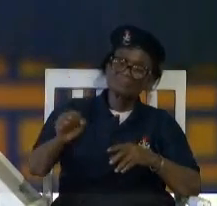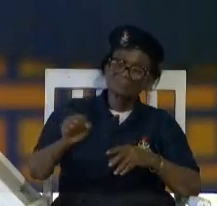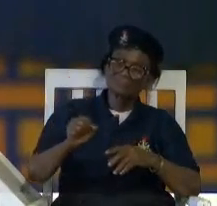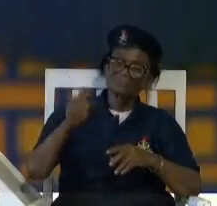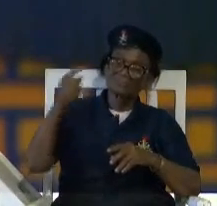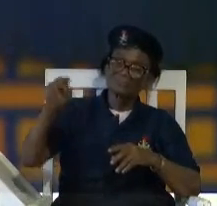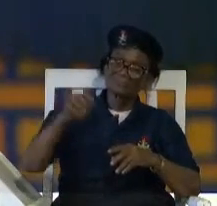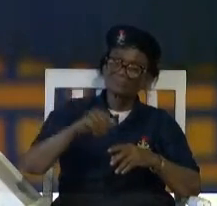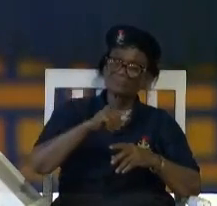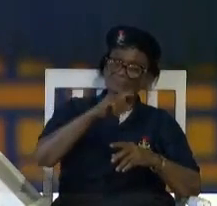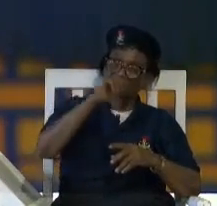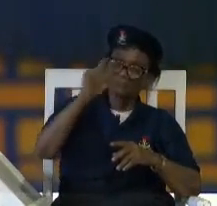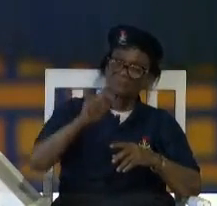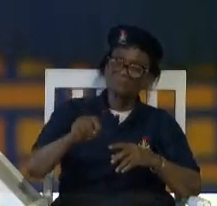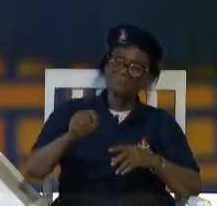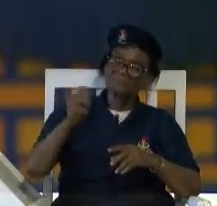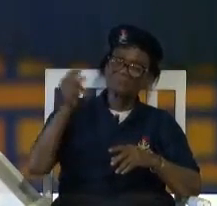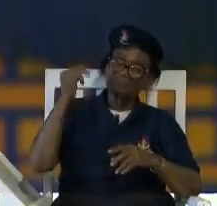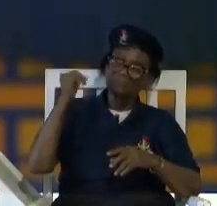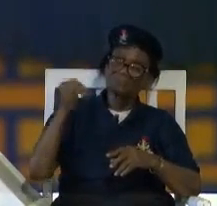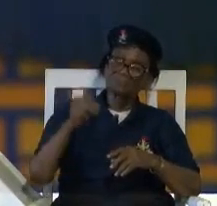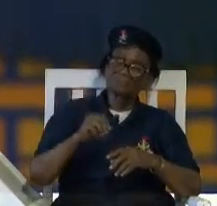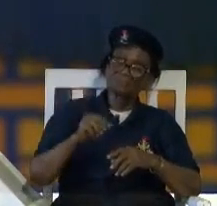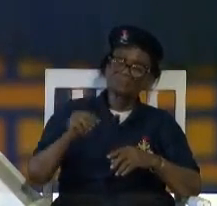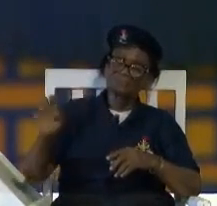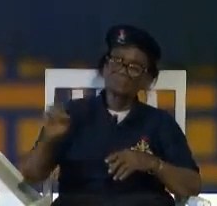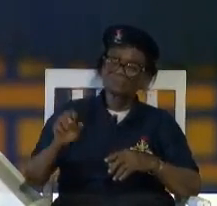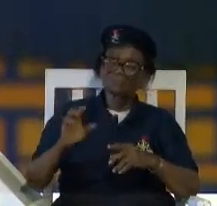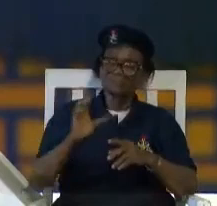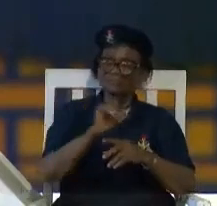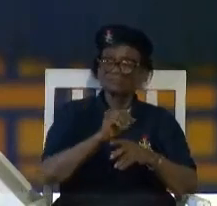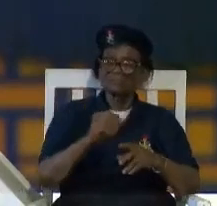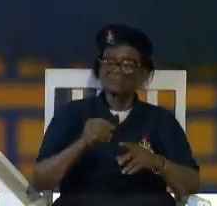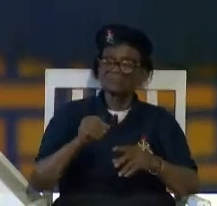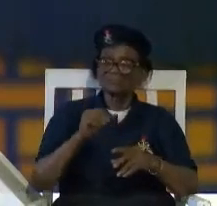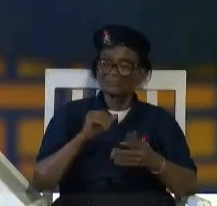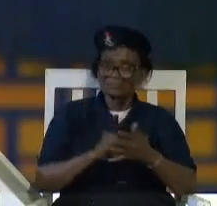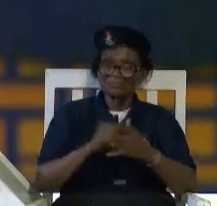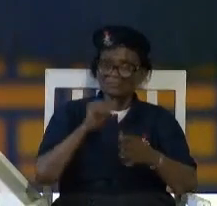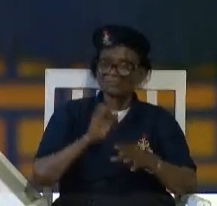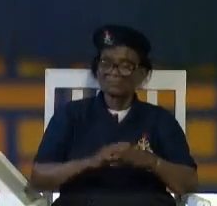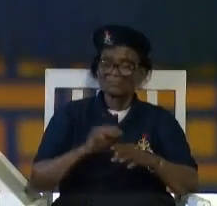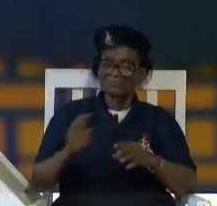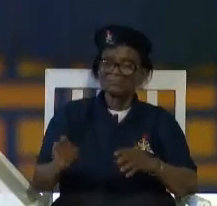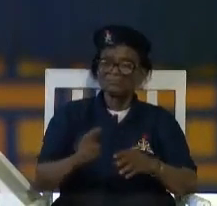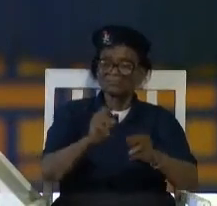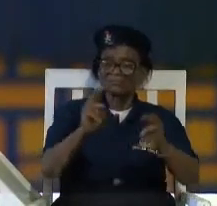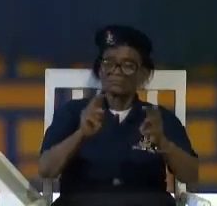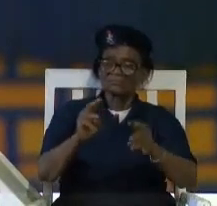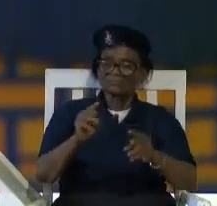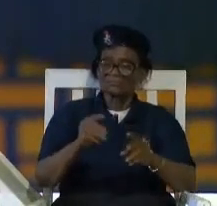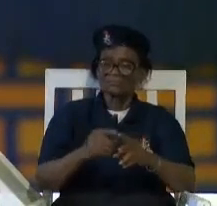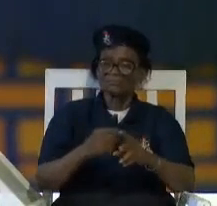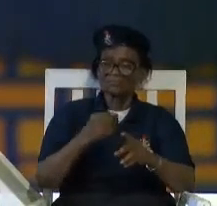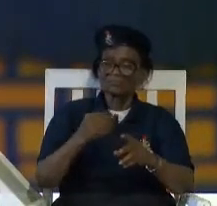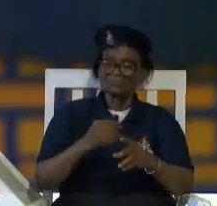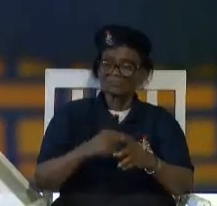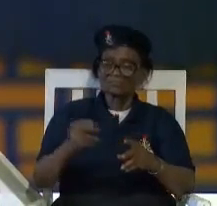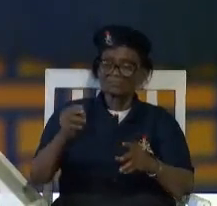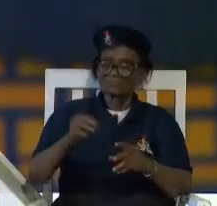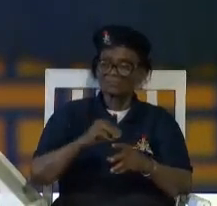The question was, you bought it on the way from Elisha.